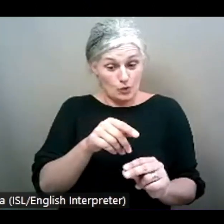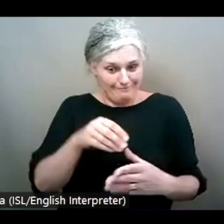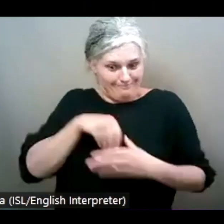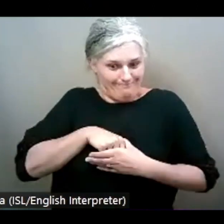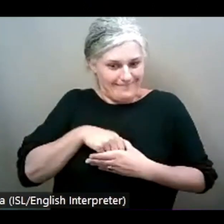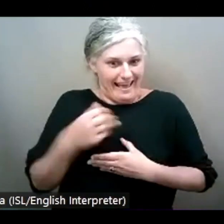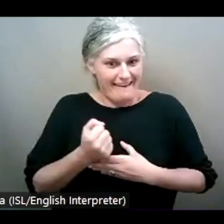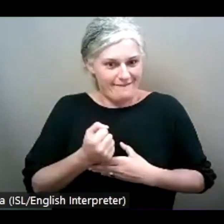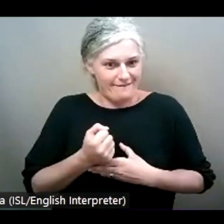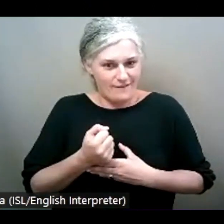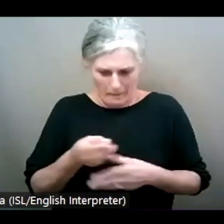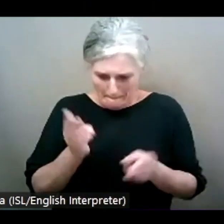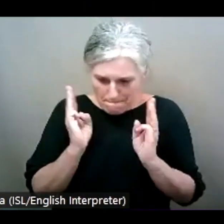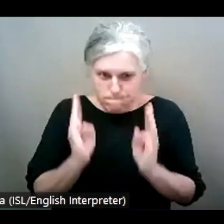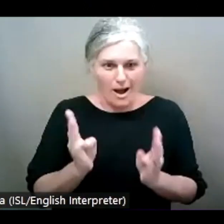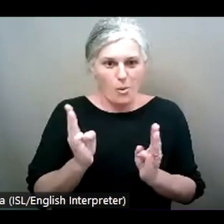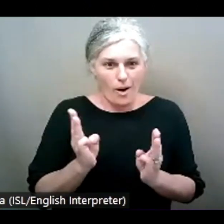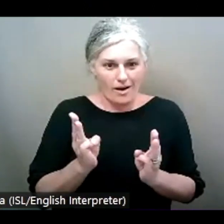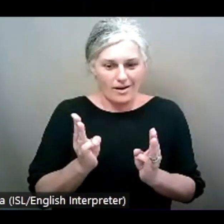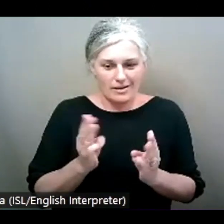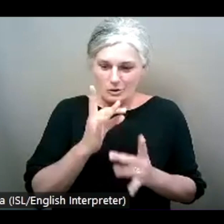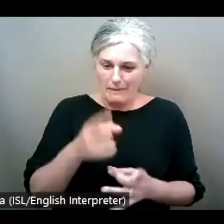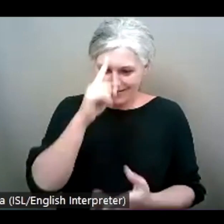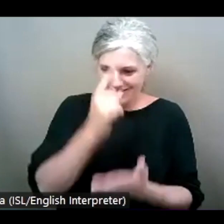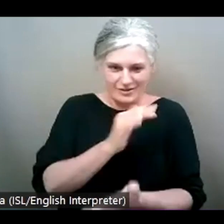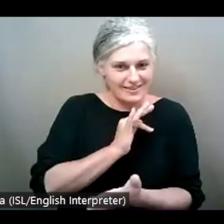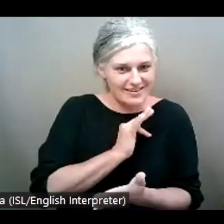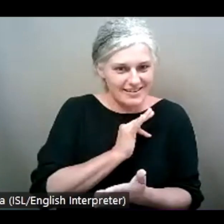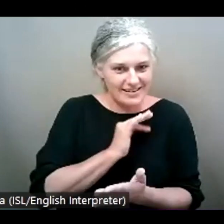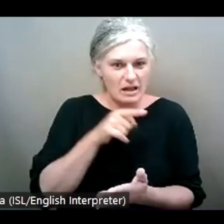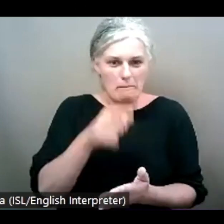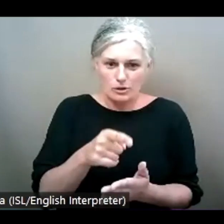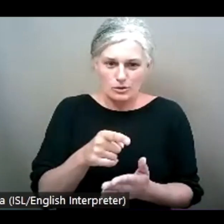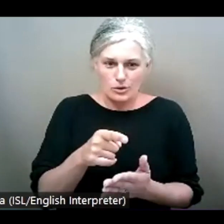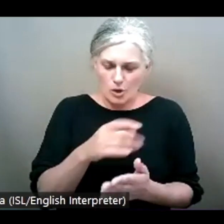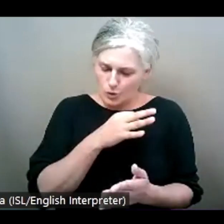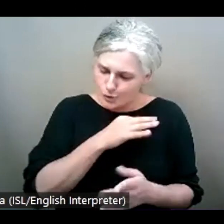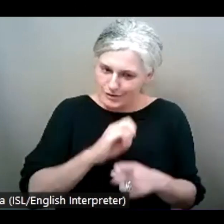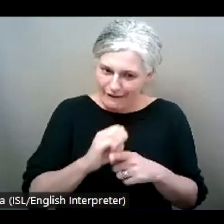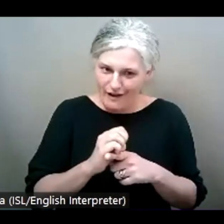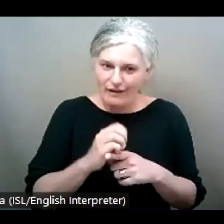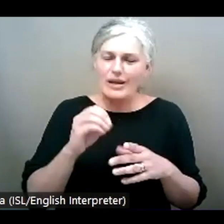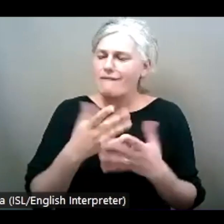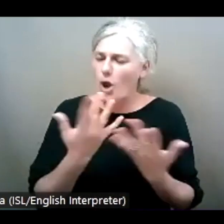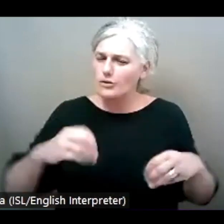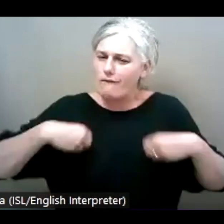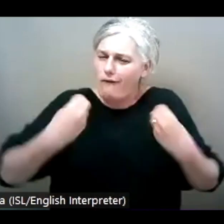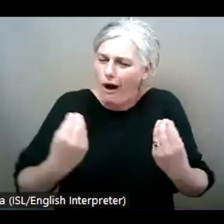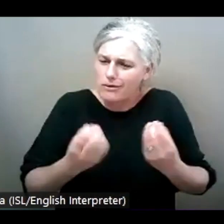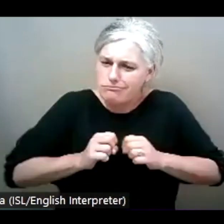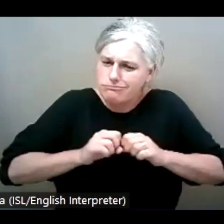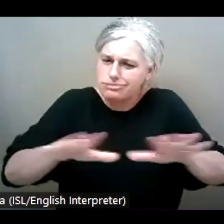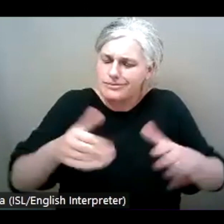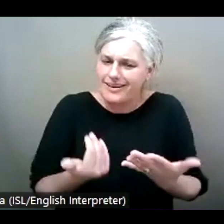you have the power to make those decisions yourself, that you are good enough and you do have so much to offer. And that's why I want